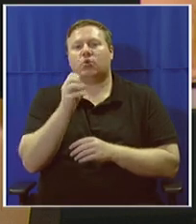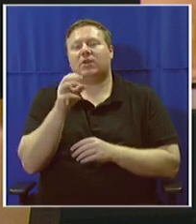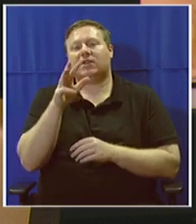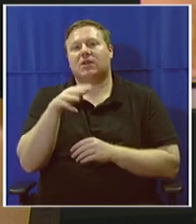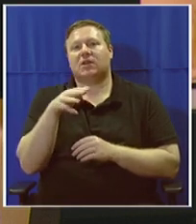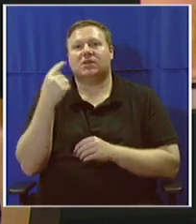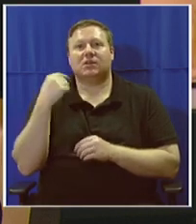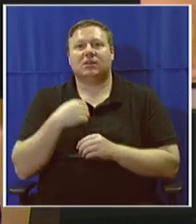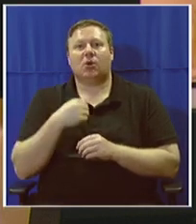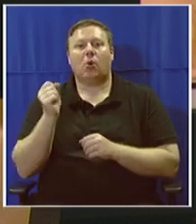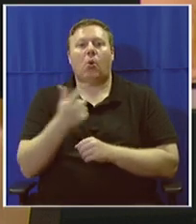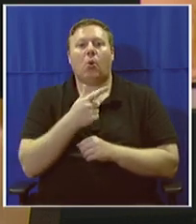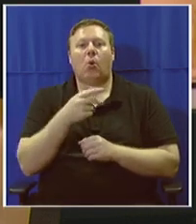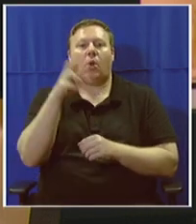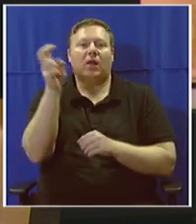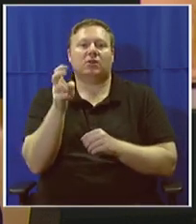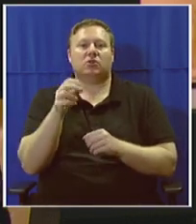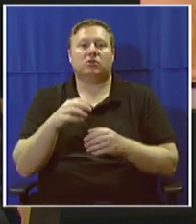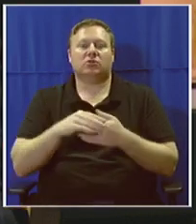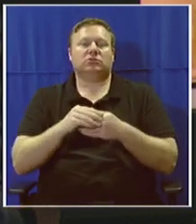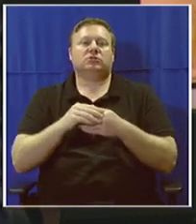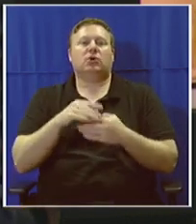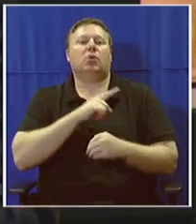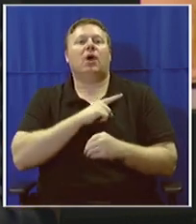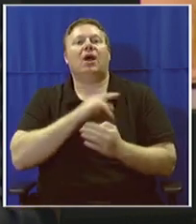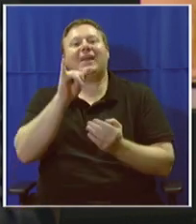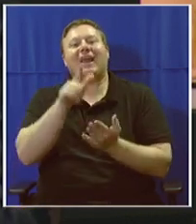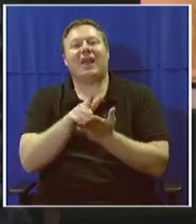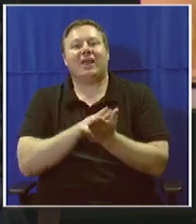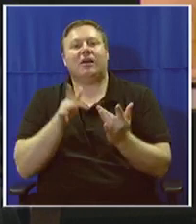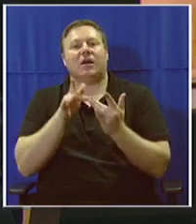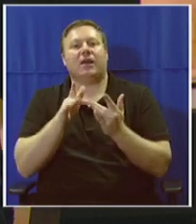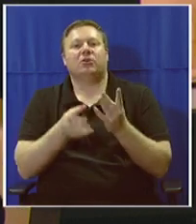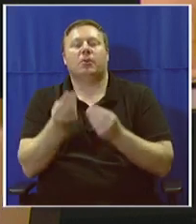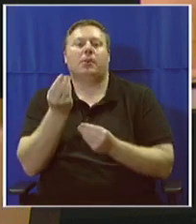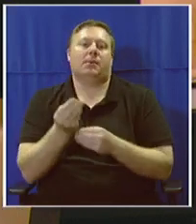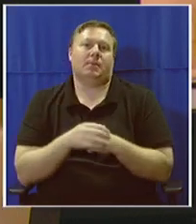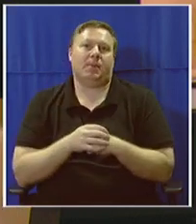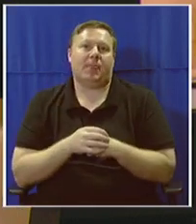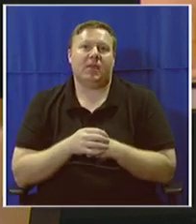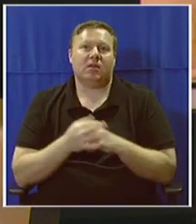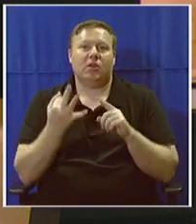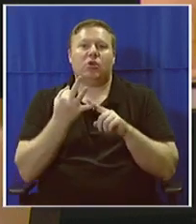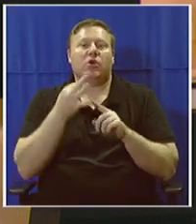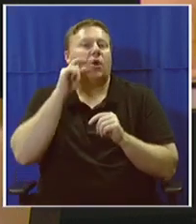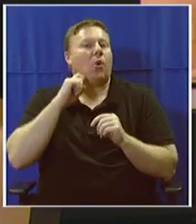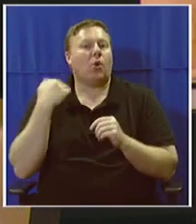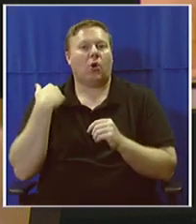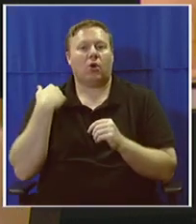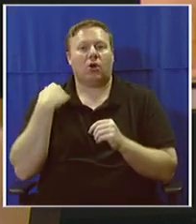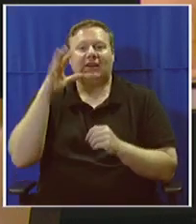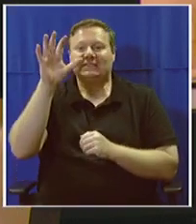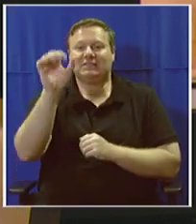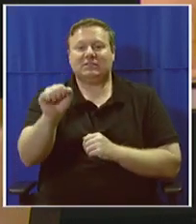were electrocuted as a result of illegal electrical connections. Further notes that a 3-year-old girl had touched a